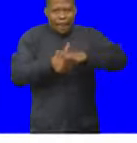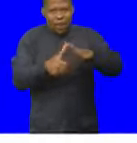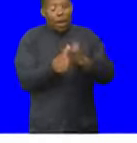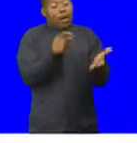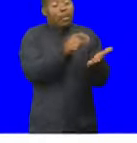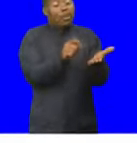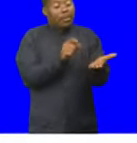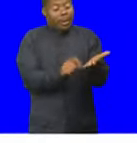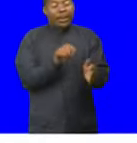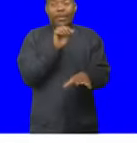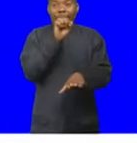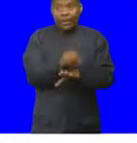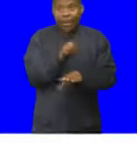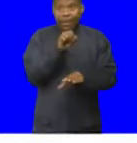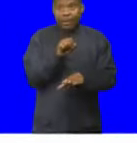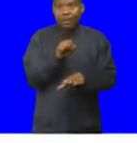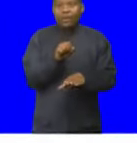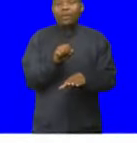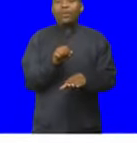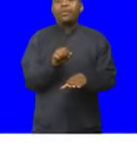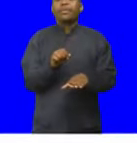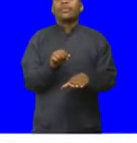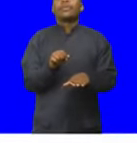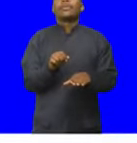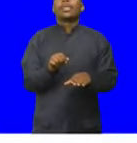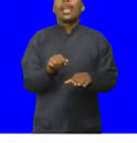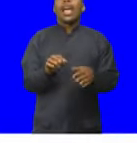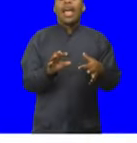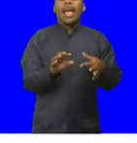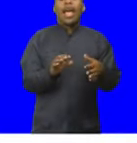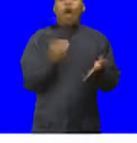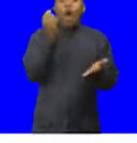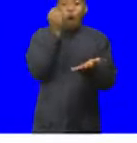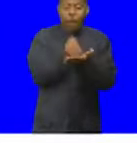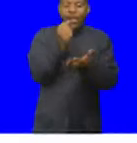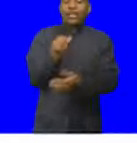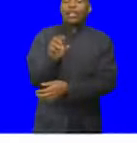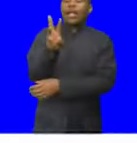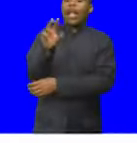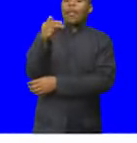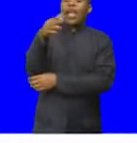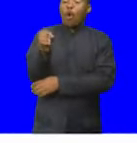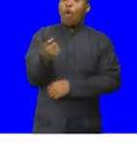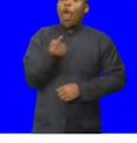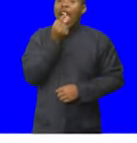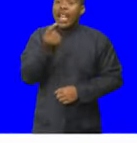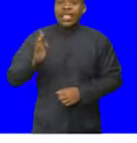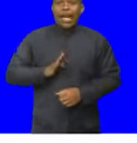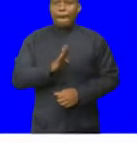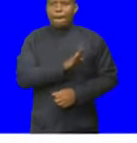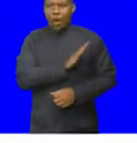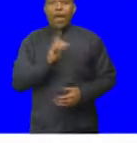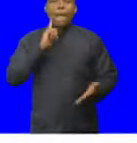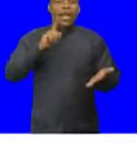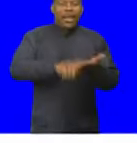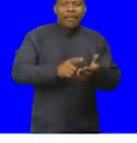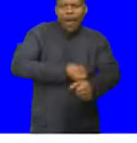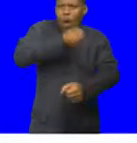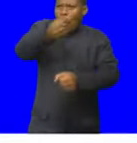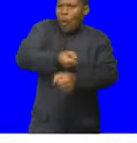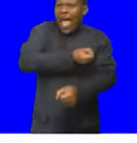kuye. Lihhovisi labuhlabuhlangene letempilo lithi liyalethemba leli bandla njengoba selibone